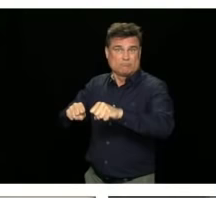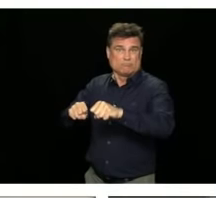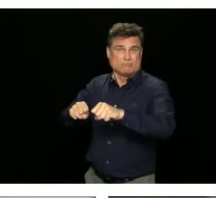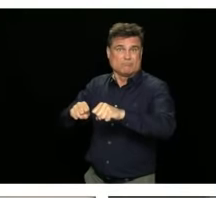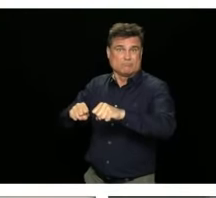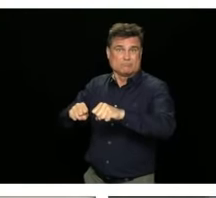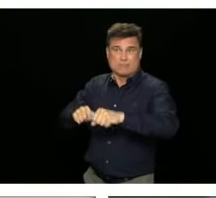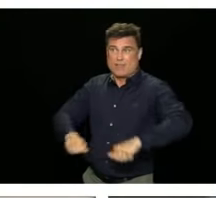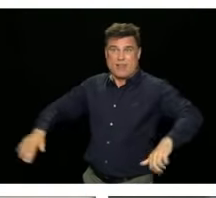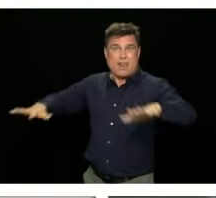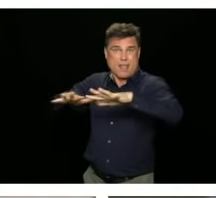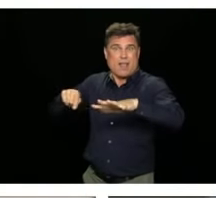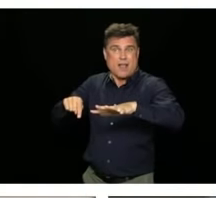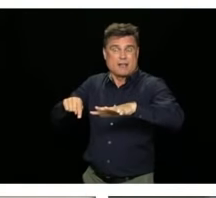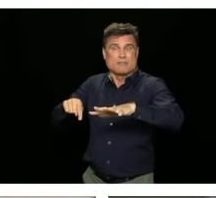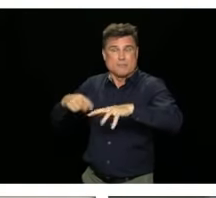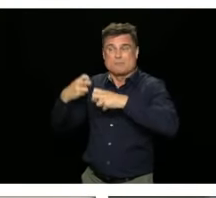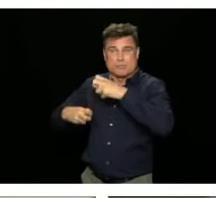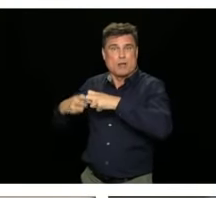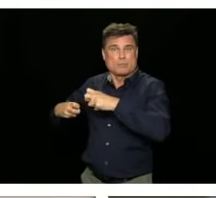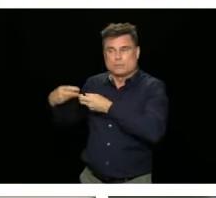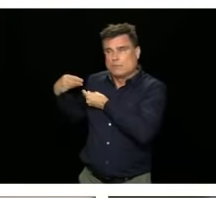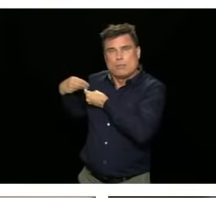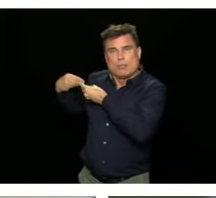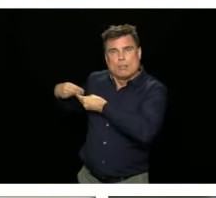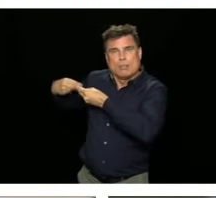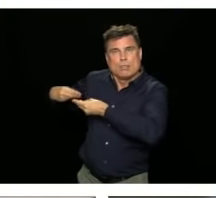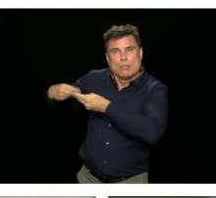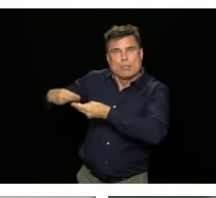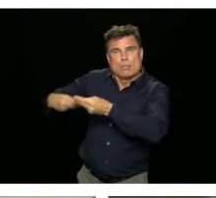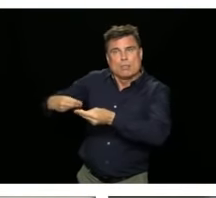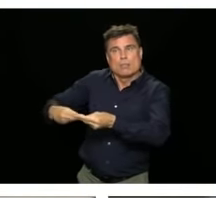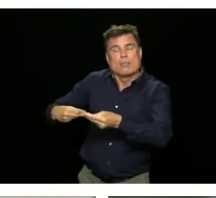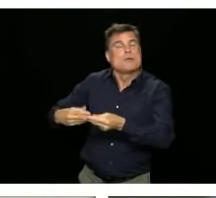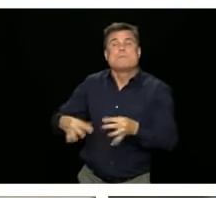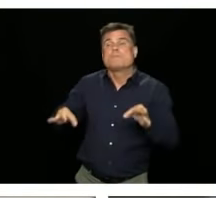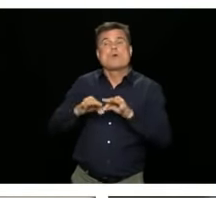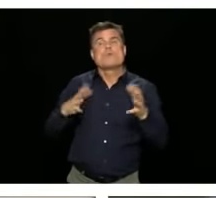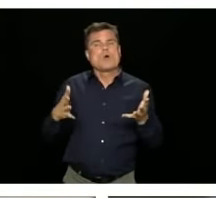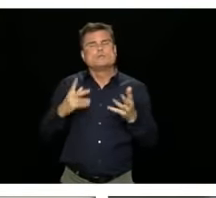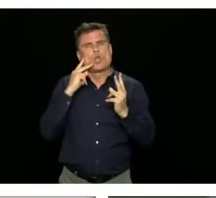that racism has historically operated and continues to operate in the present, and